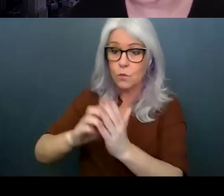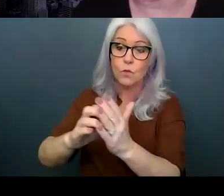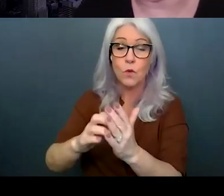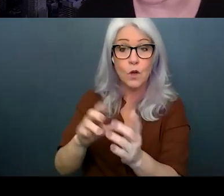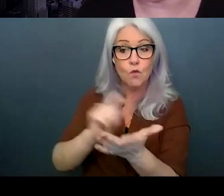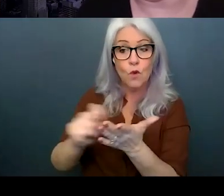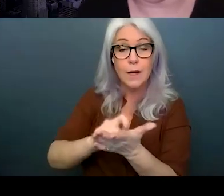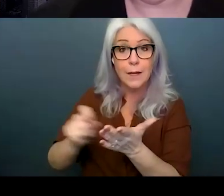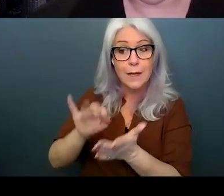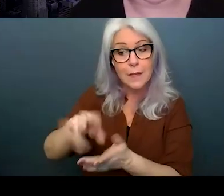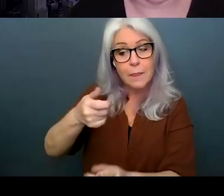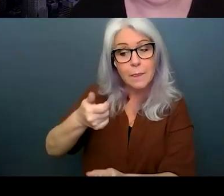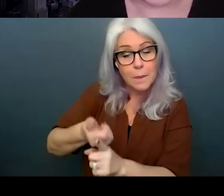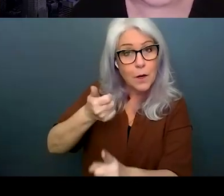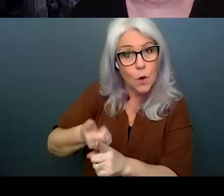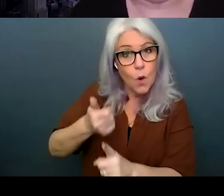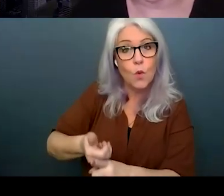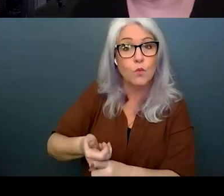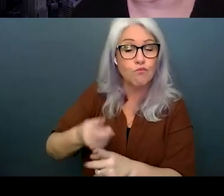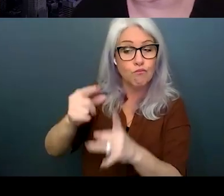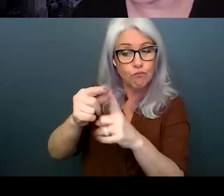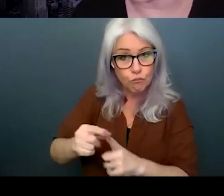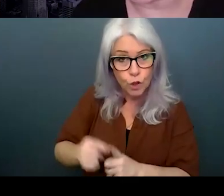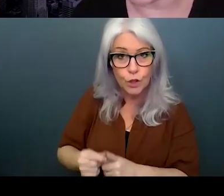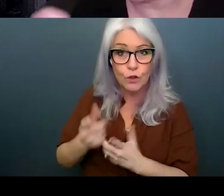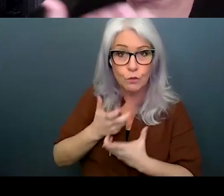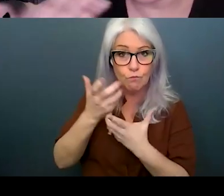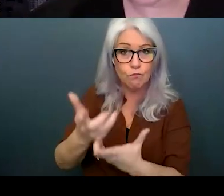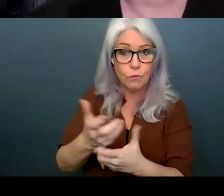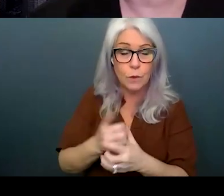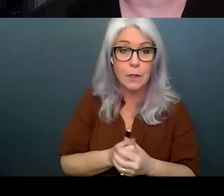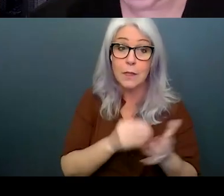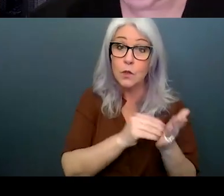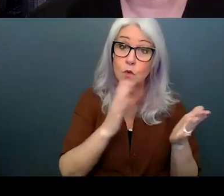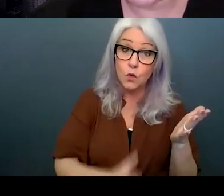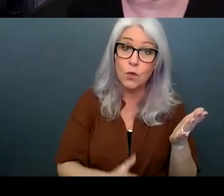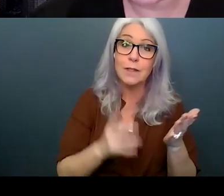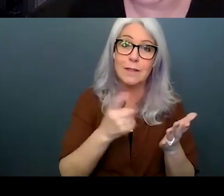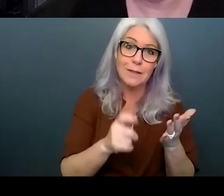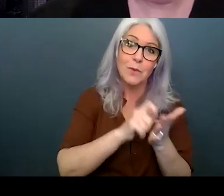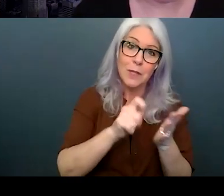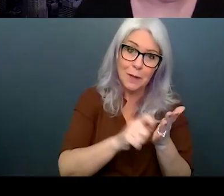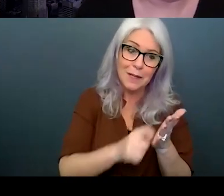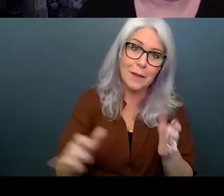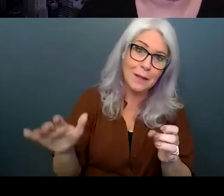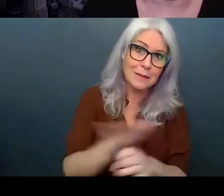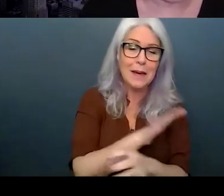or as one of our students here said, rewriting the entire sentence.